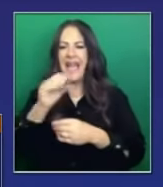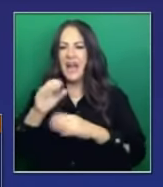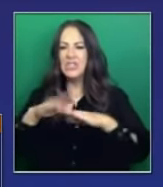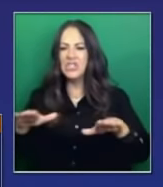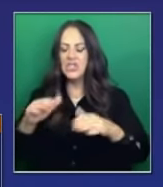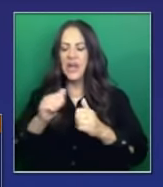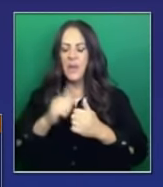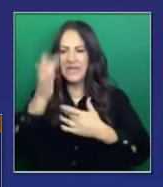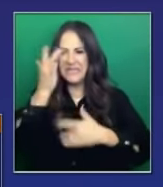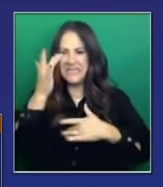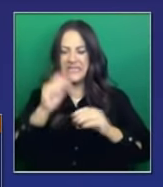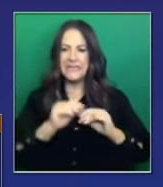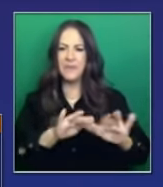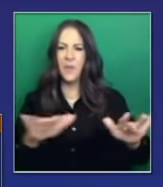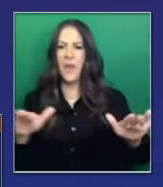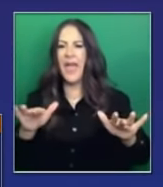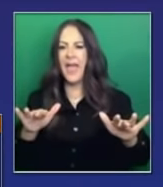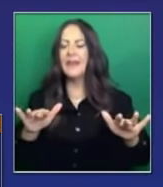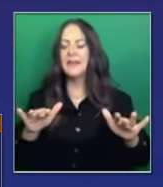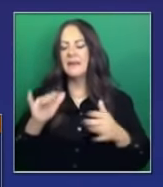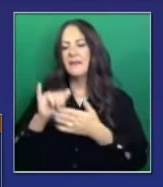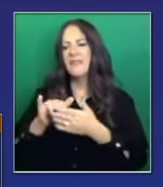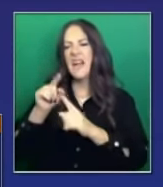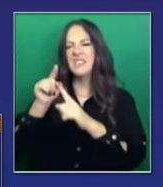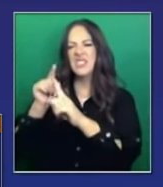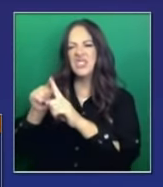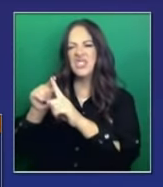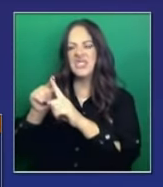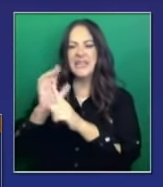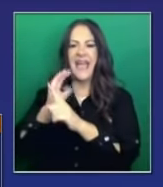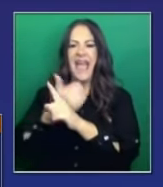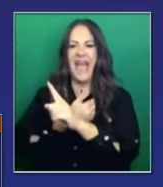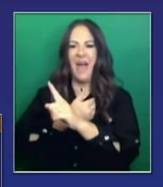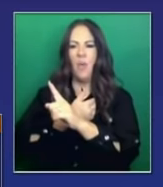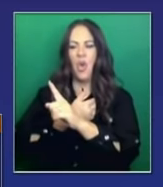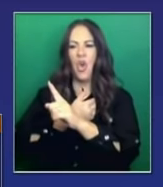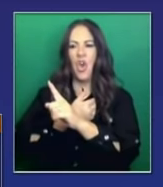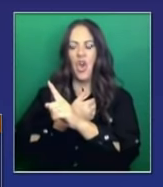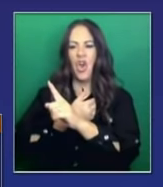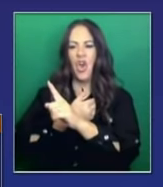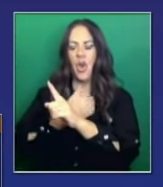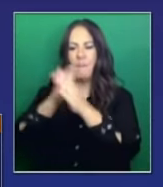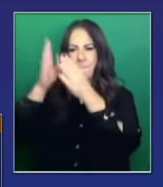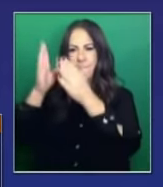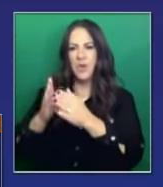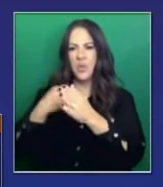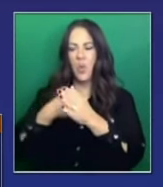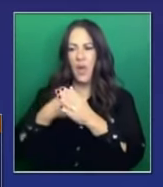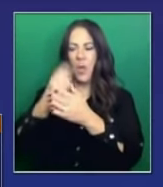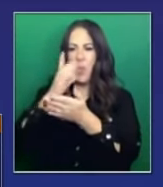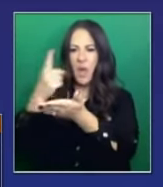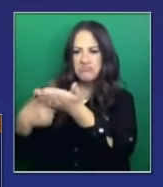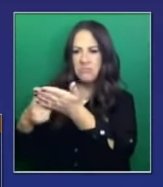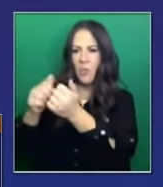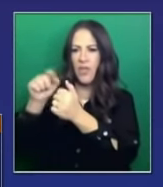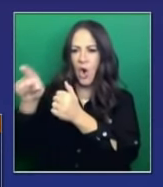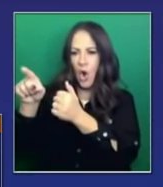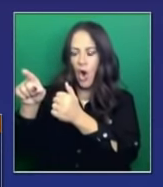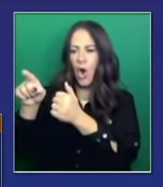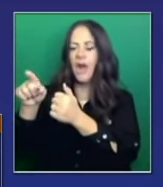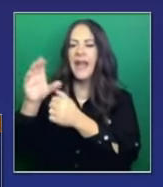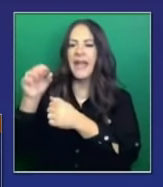and our schools more broadly defined. So she's now our point person that will be running our cross-agency teams. So we've